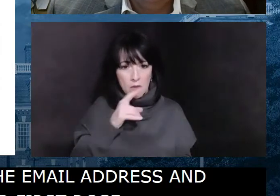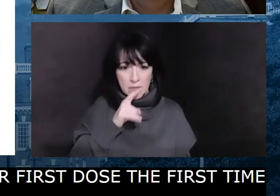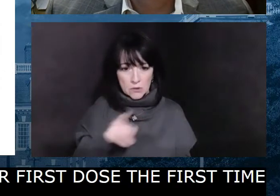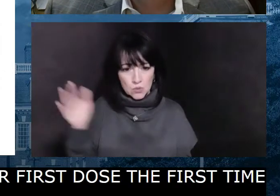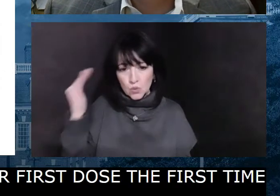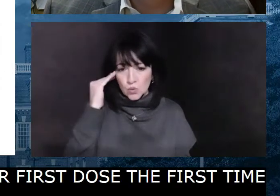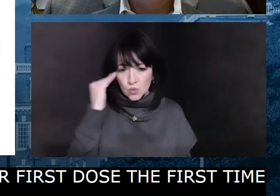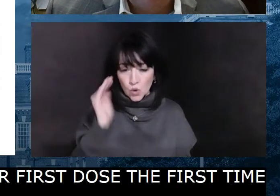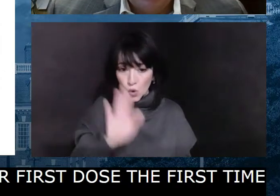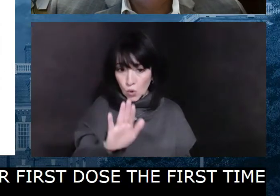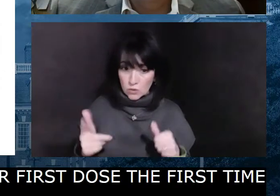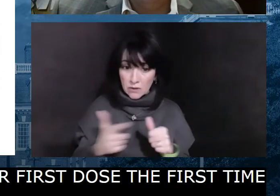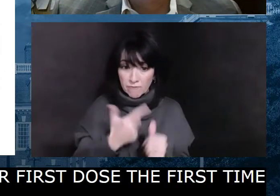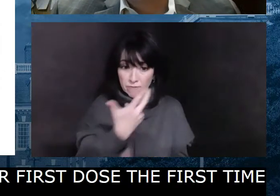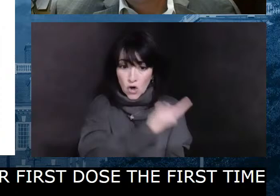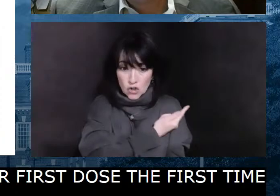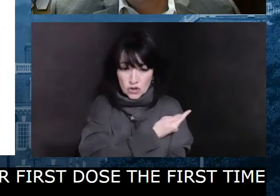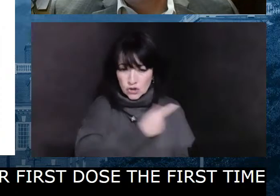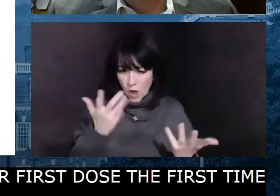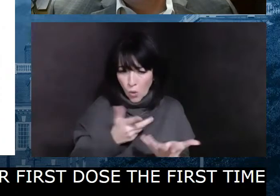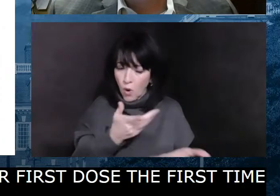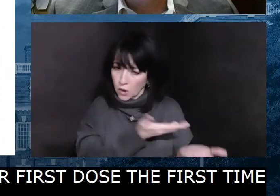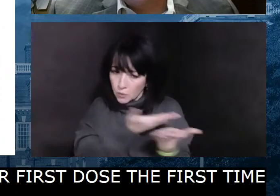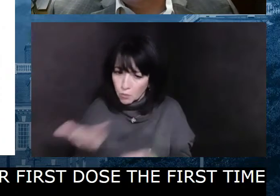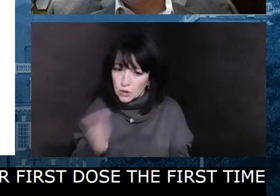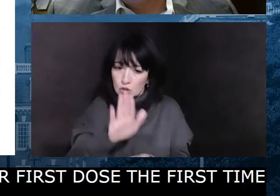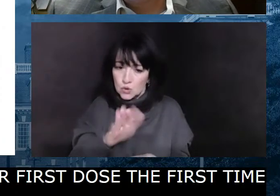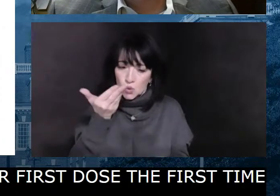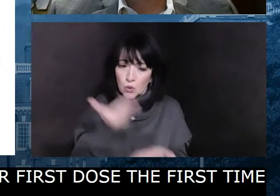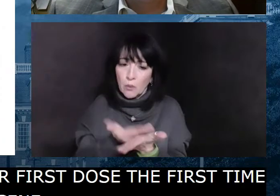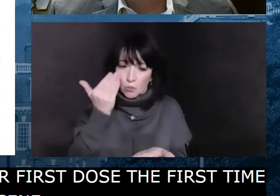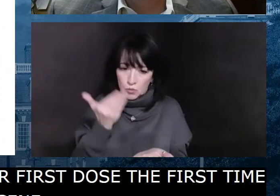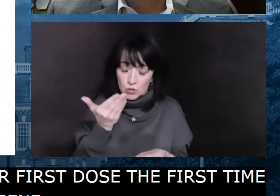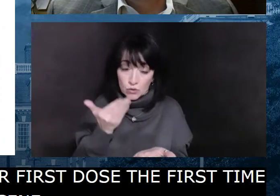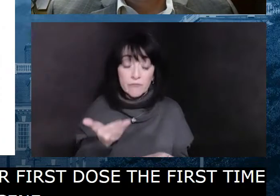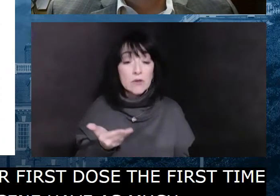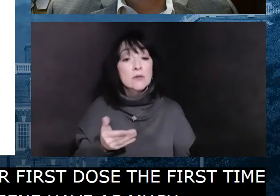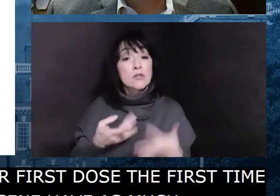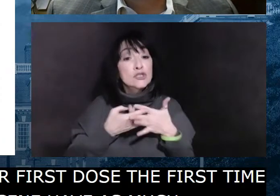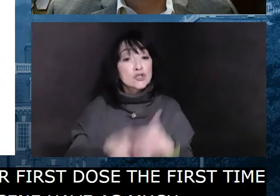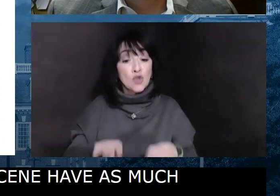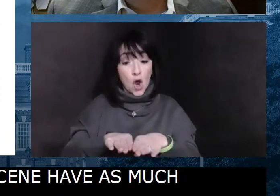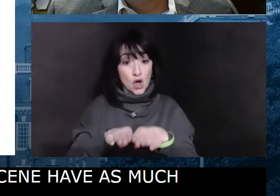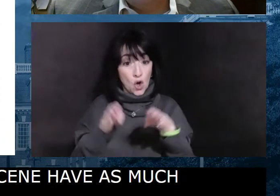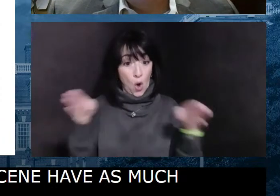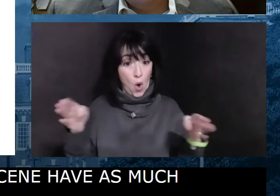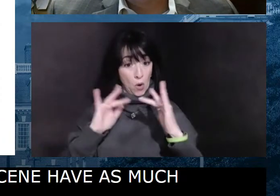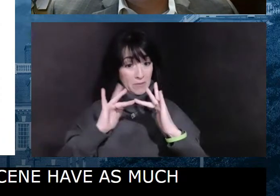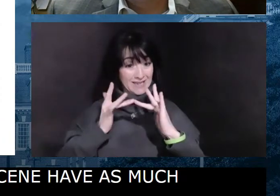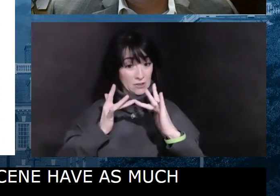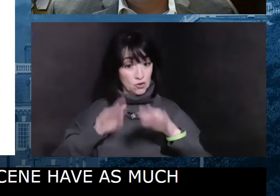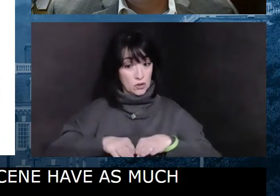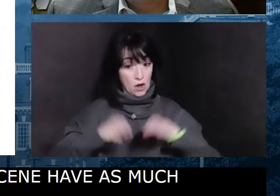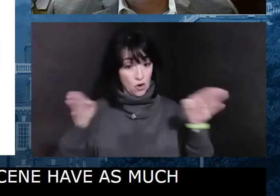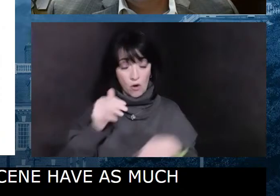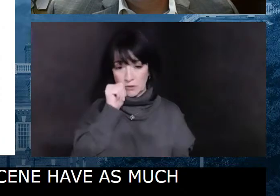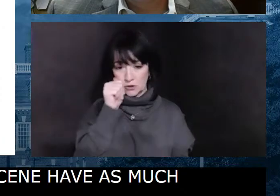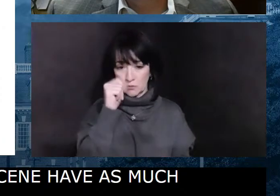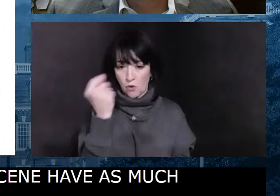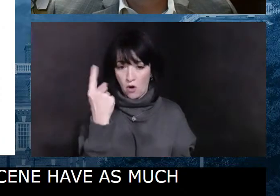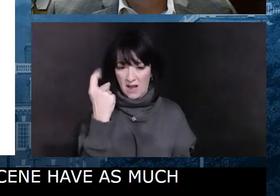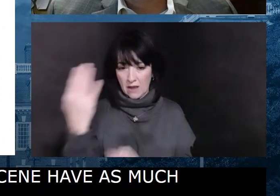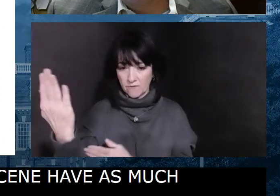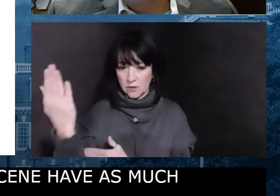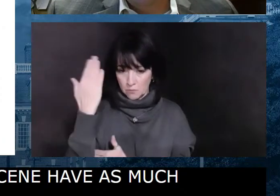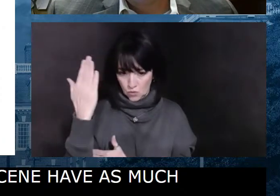go as seamlessly as possible. So tomorrow, 11 o'clock, you could start signing up. We're going to probably put 5 days out to